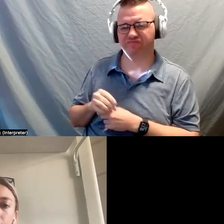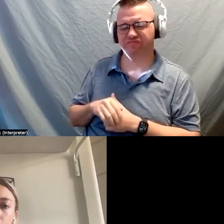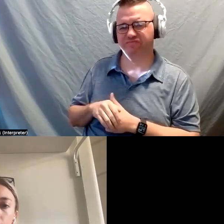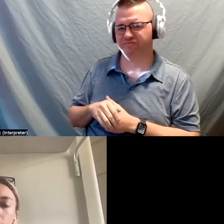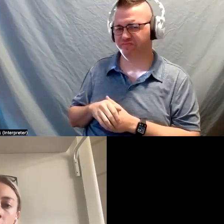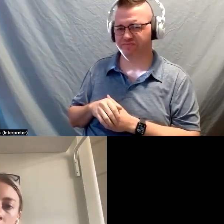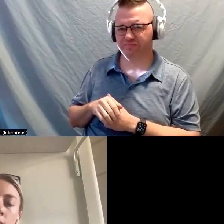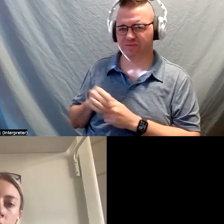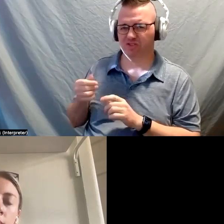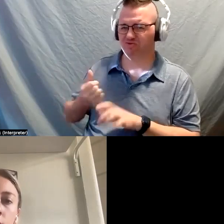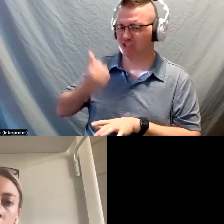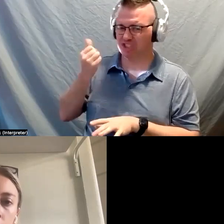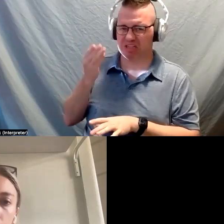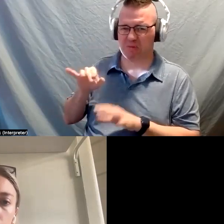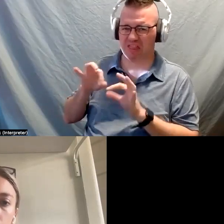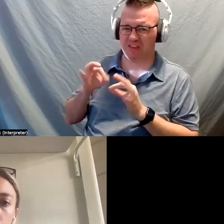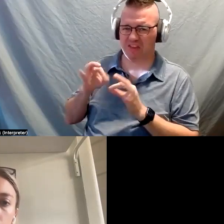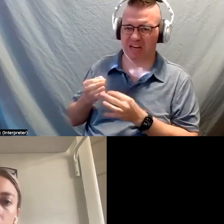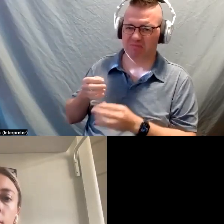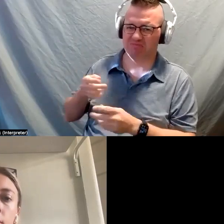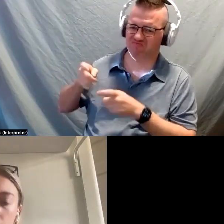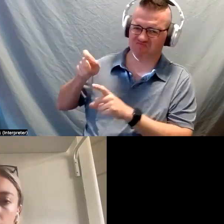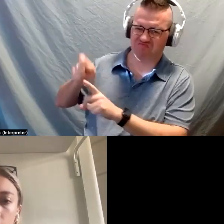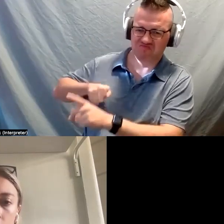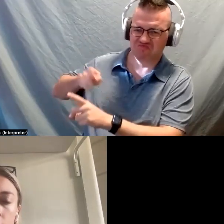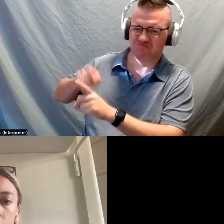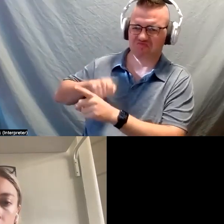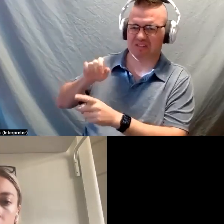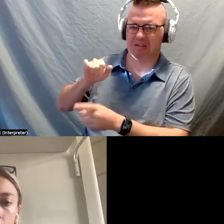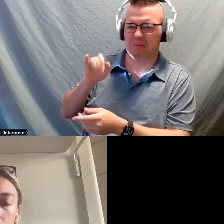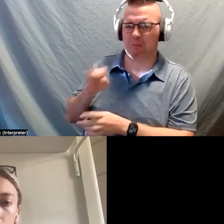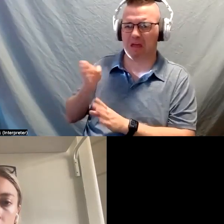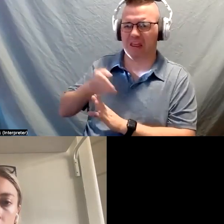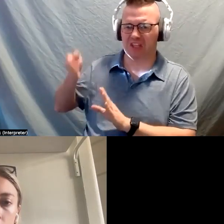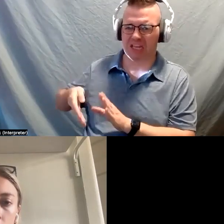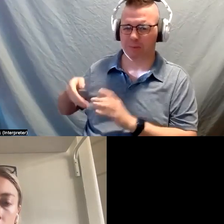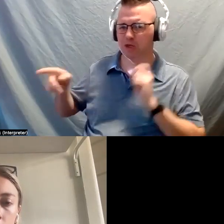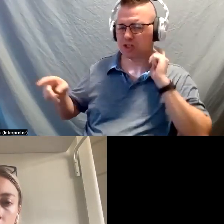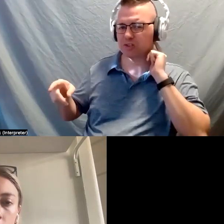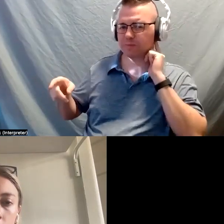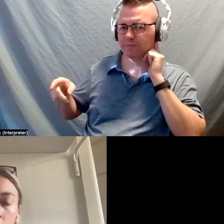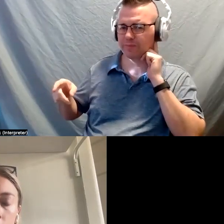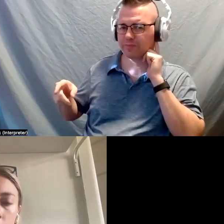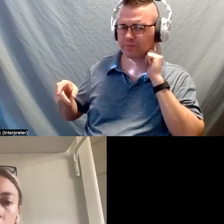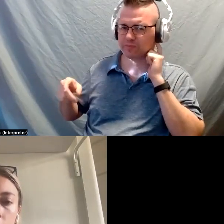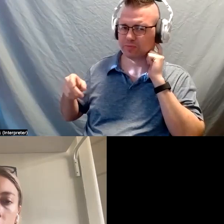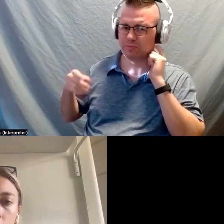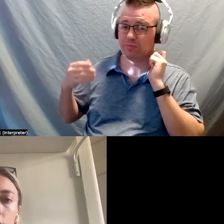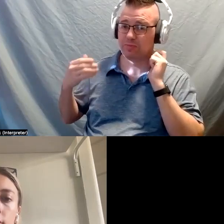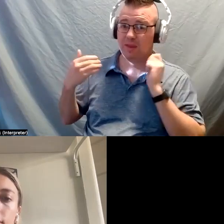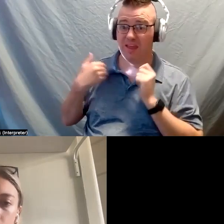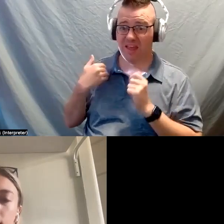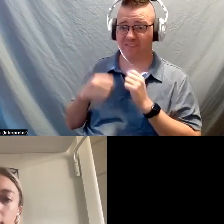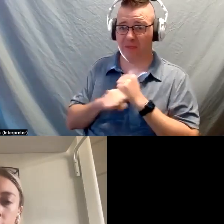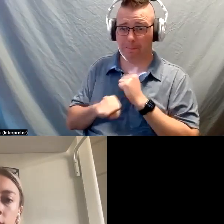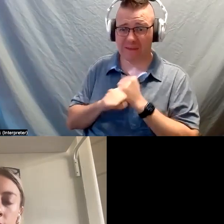their families, often insulted by their neighbours even. To have a media campaign turning them into devils